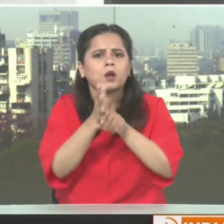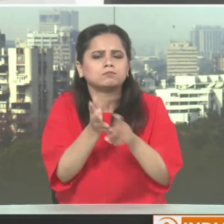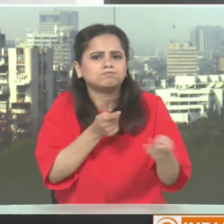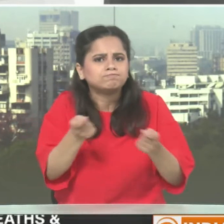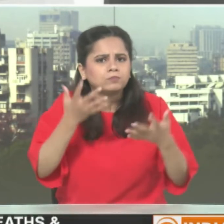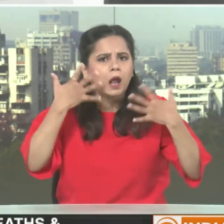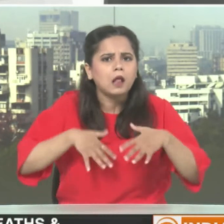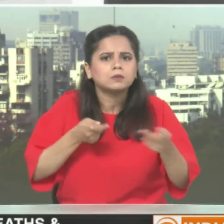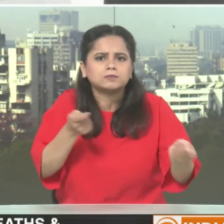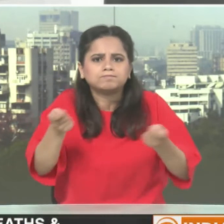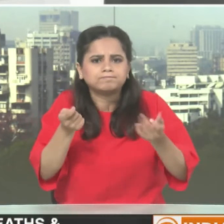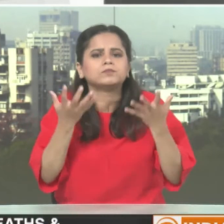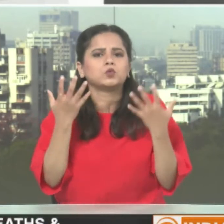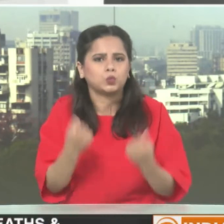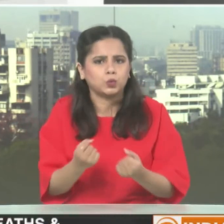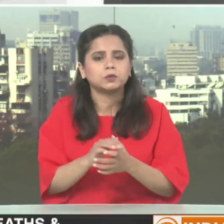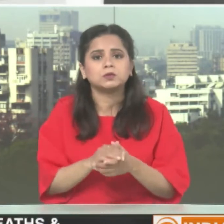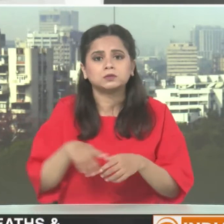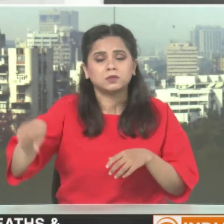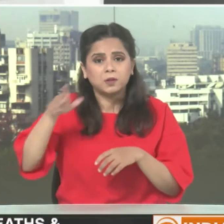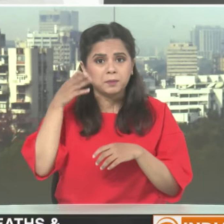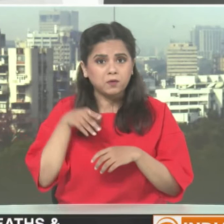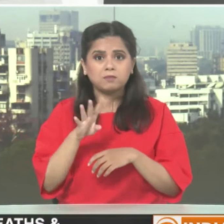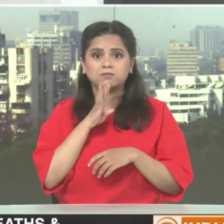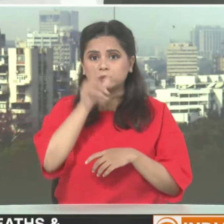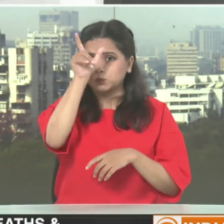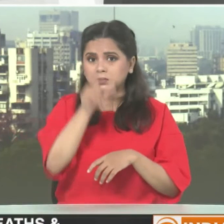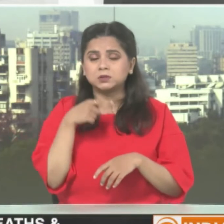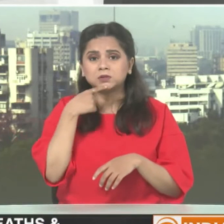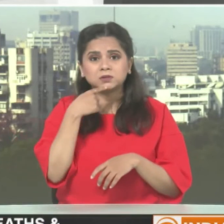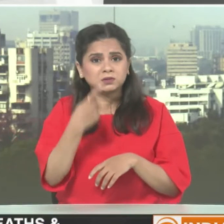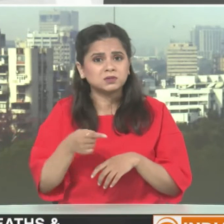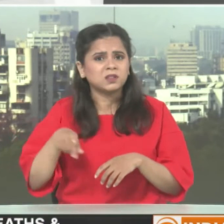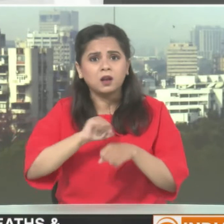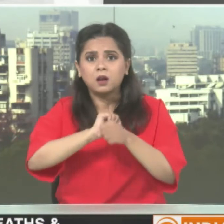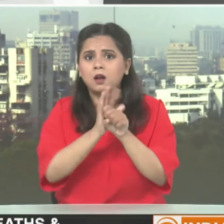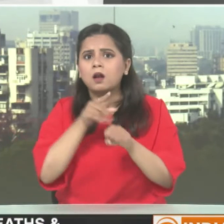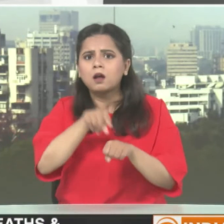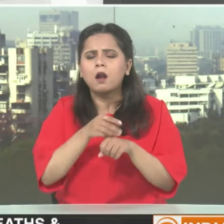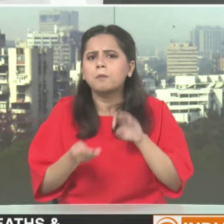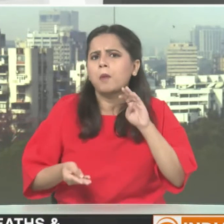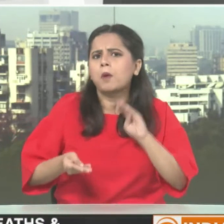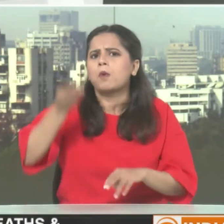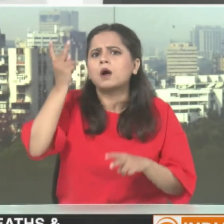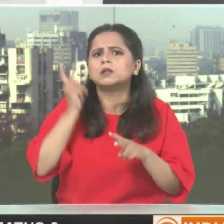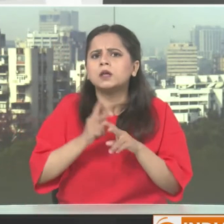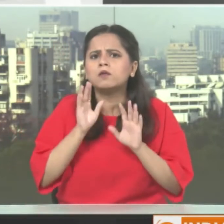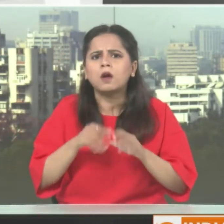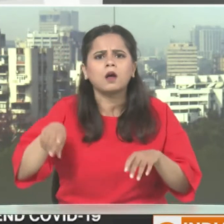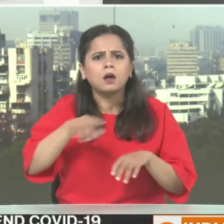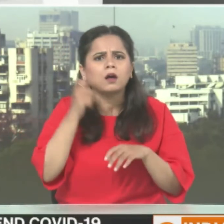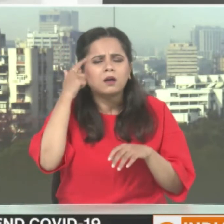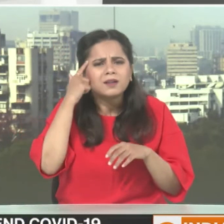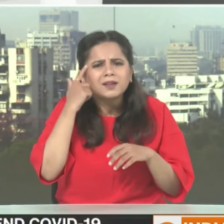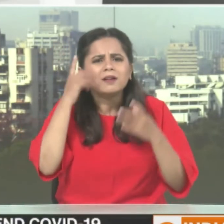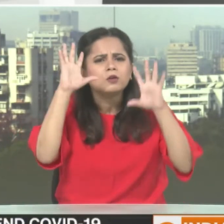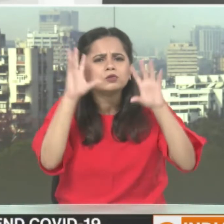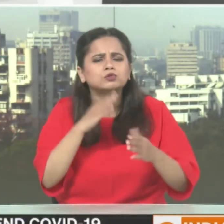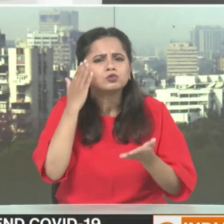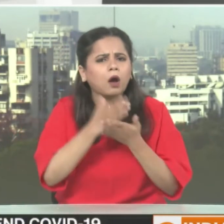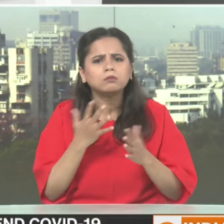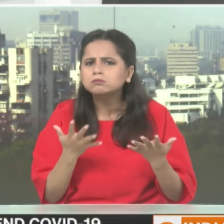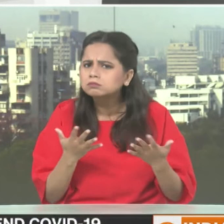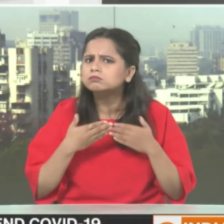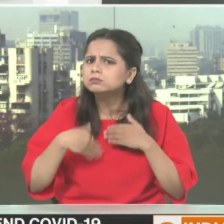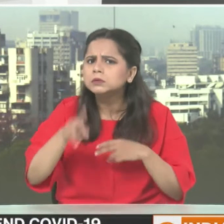health crisis. Addressing the Senate, he said the virus continues to evolve and has not run its course.